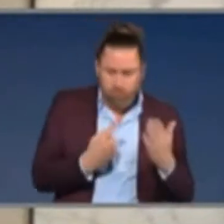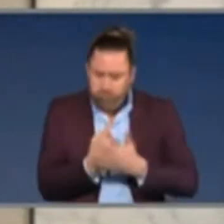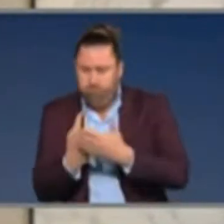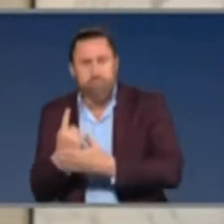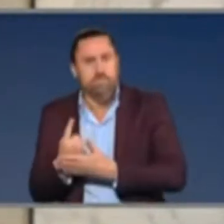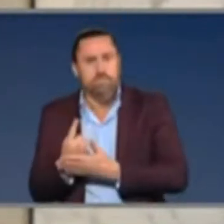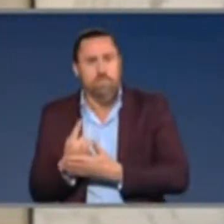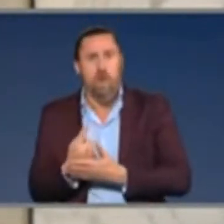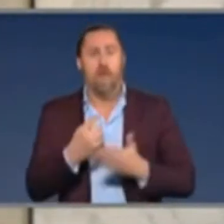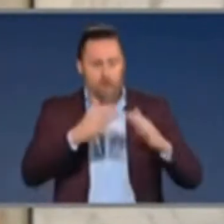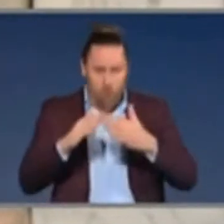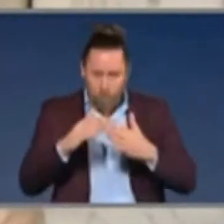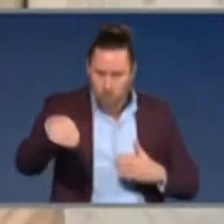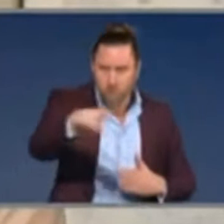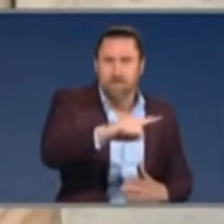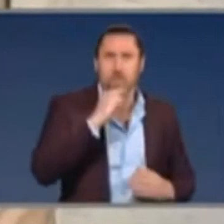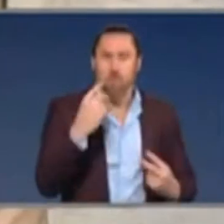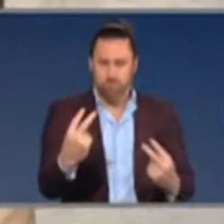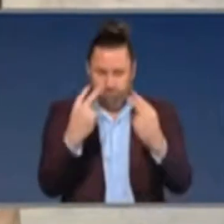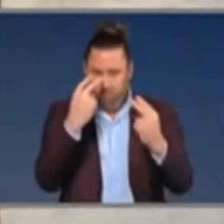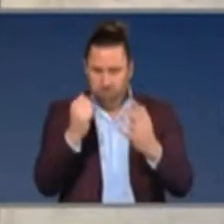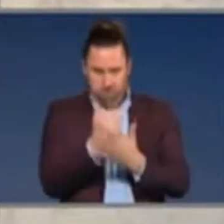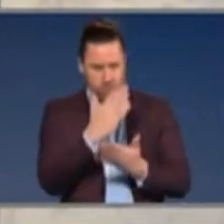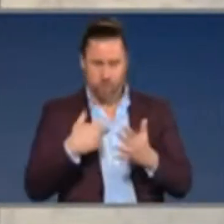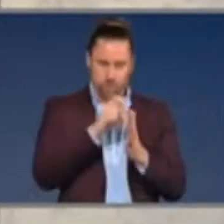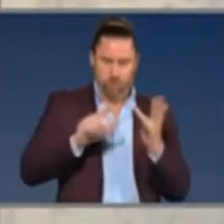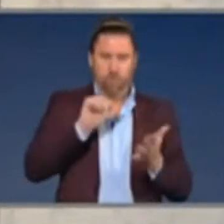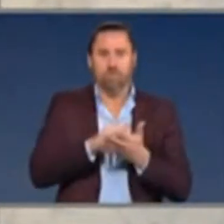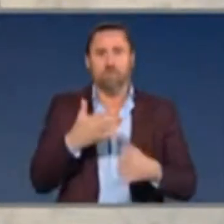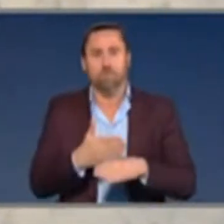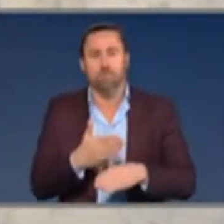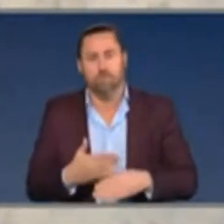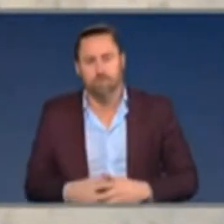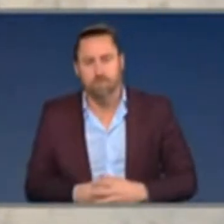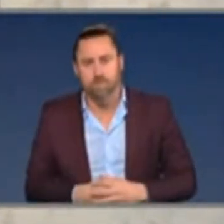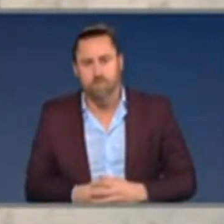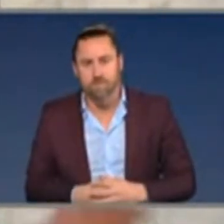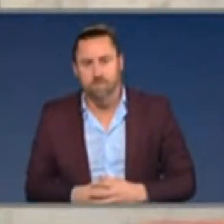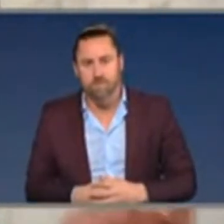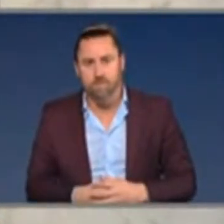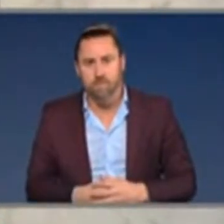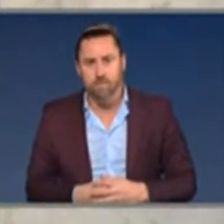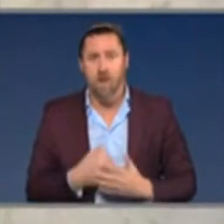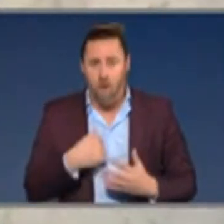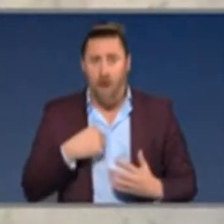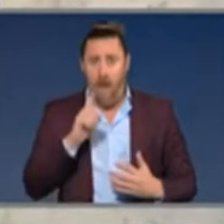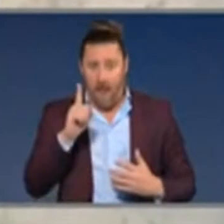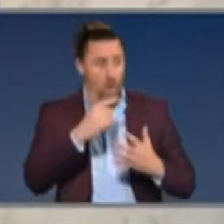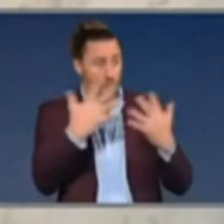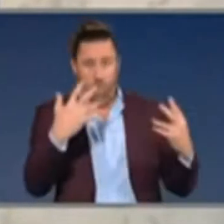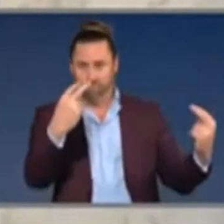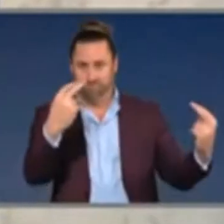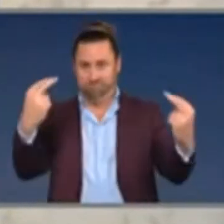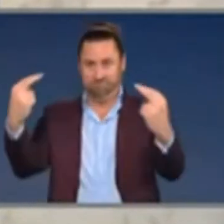are certainly accountable to our communities, the way we work. And we're more accountable in terms of the